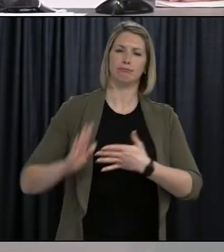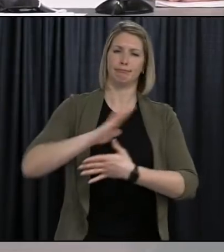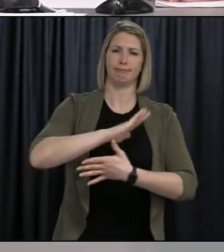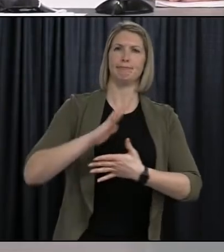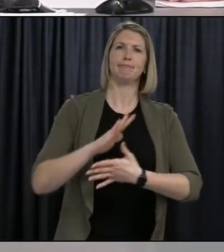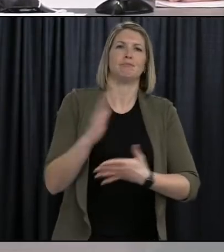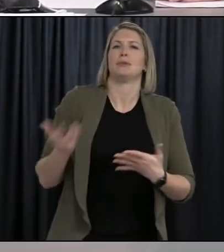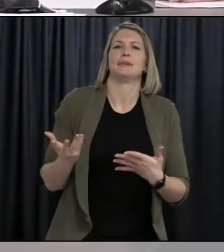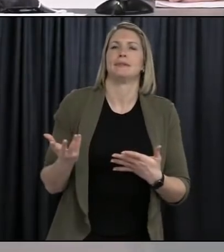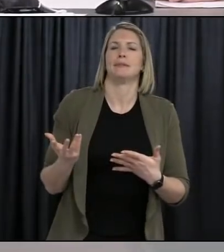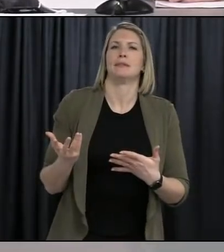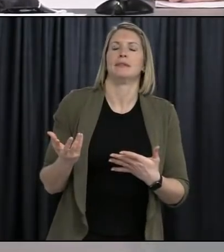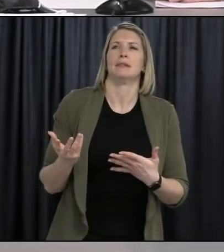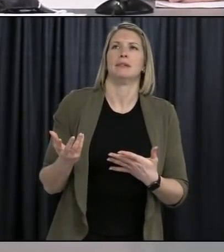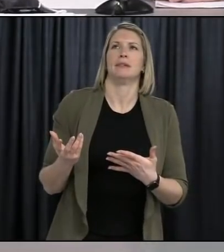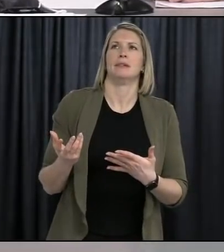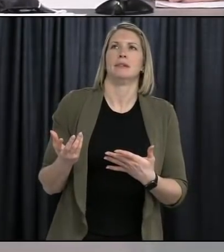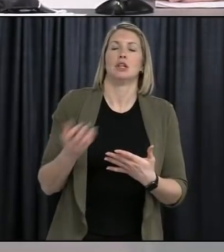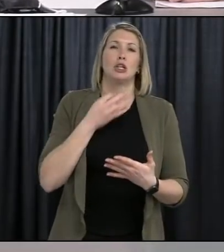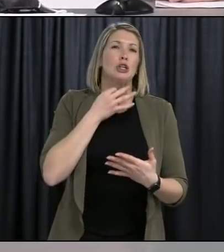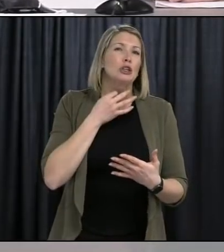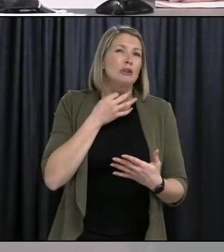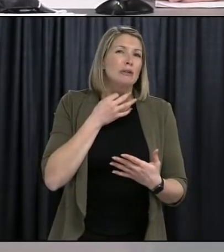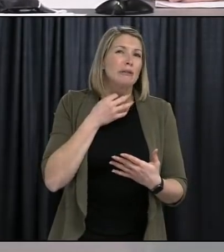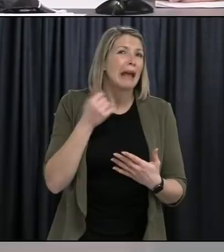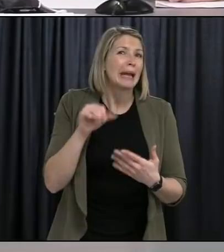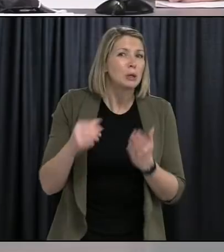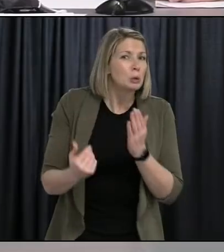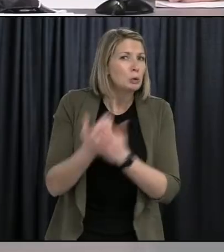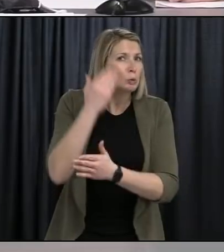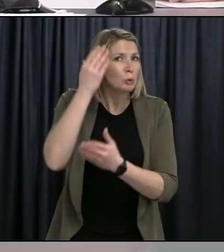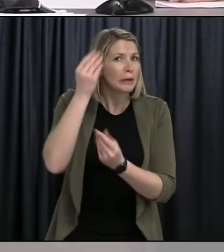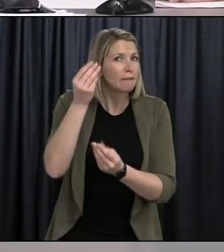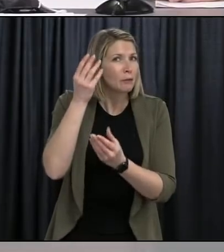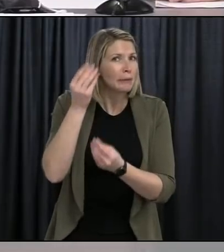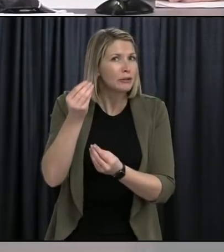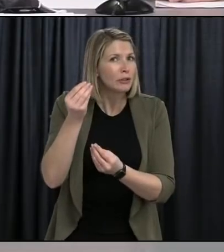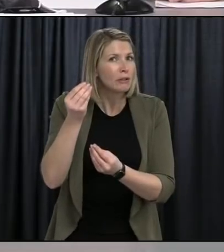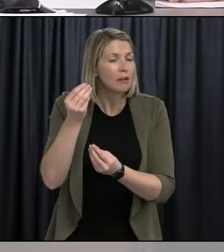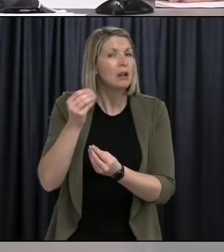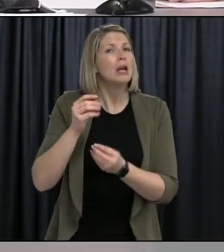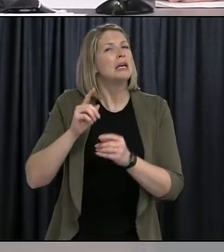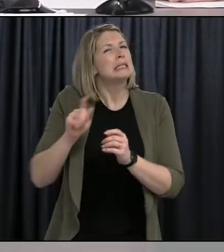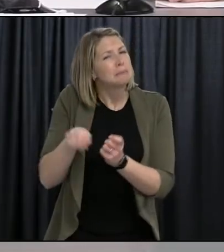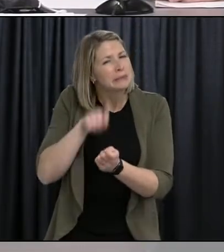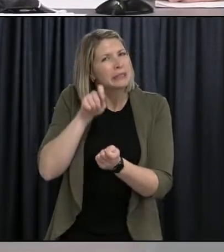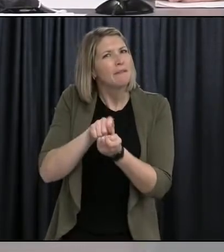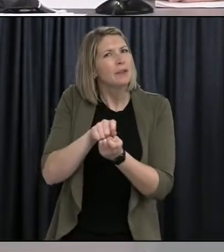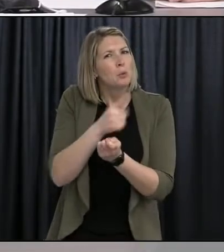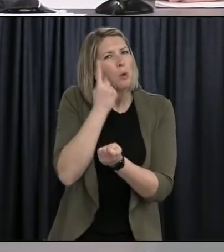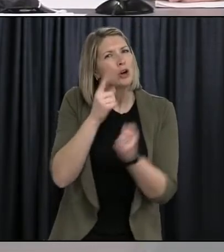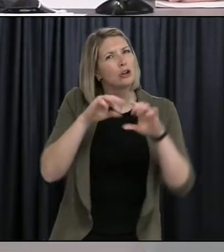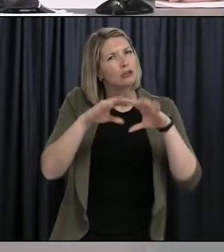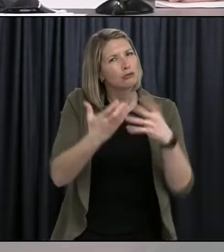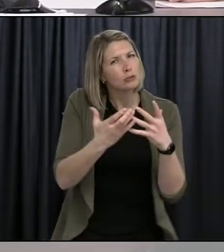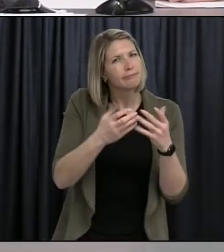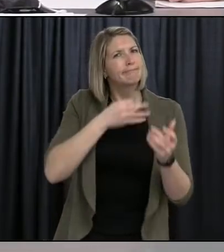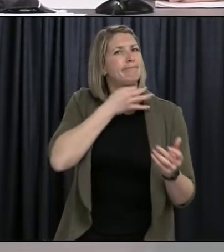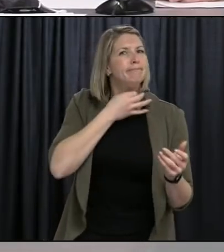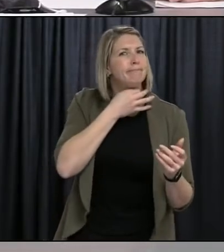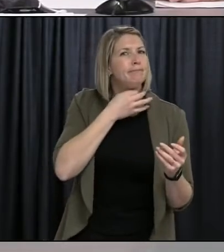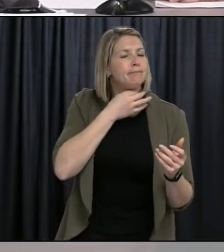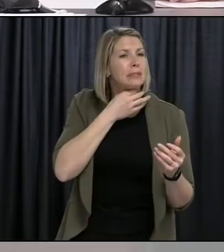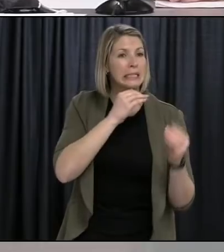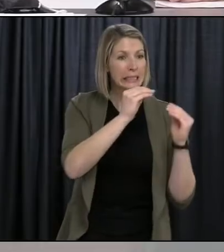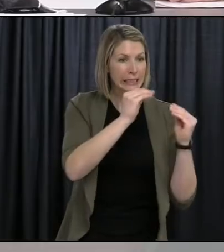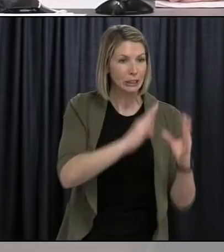them on. Is there any decision given in principle, at least, to who might fall in priority after phase 1